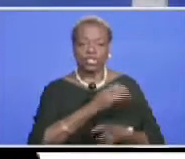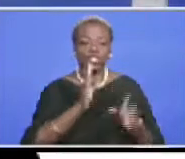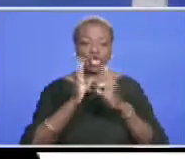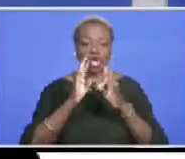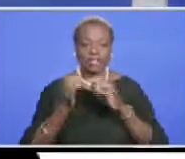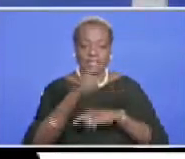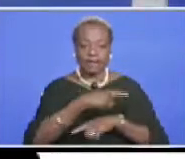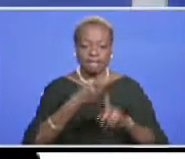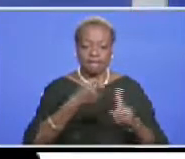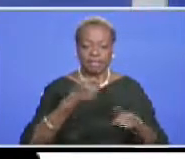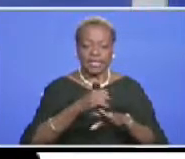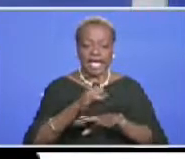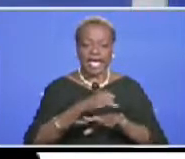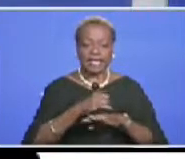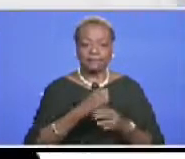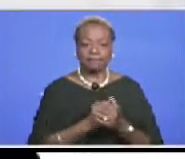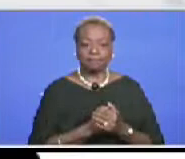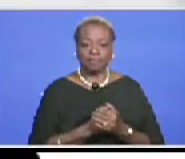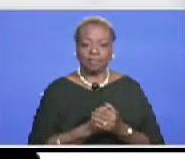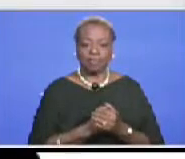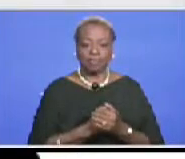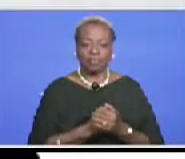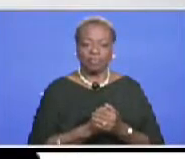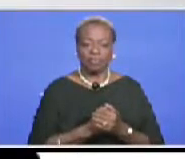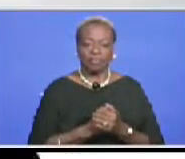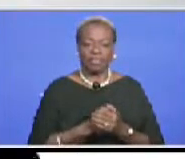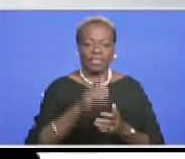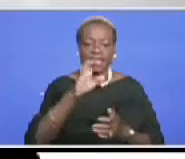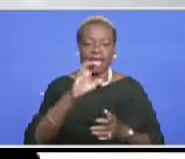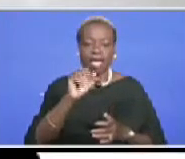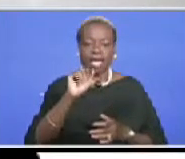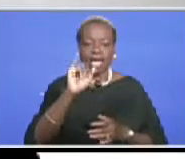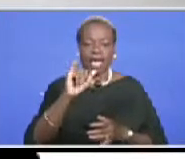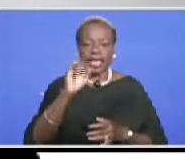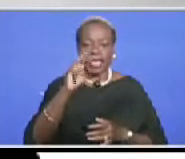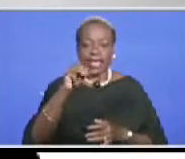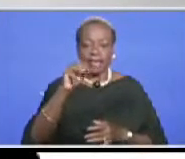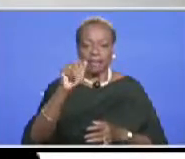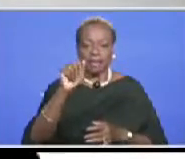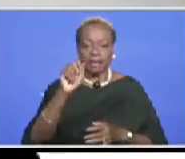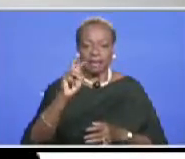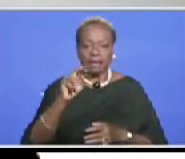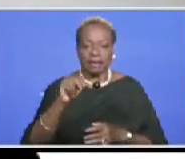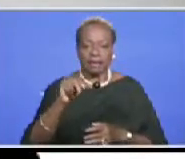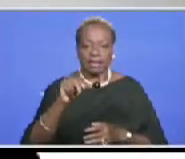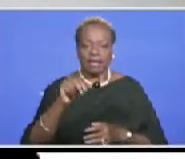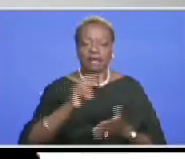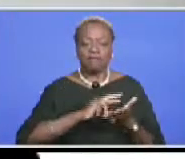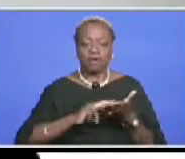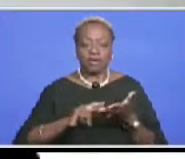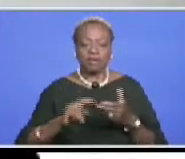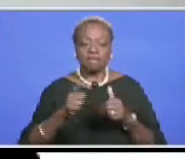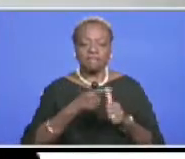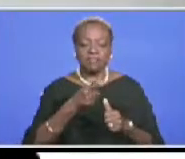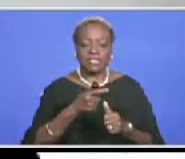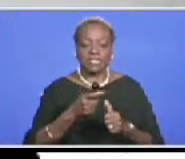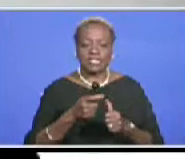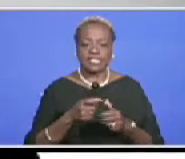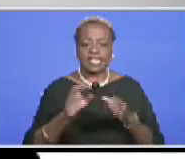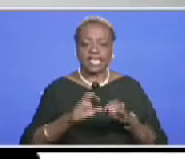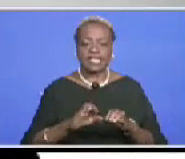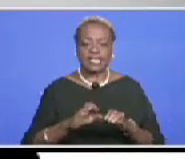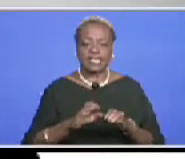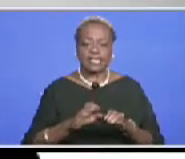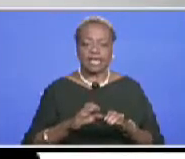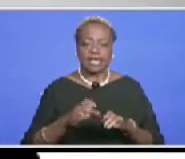island. Cayman has recorded its first positive case of the COVID-19 virus. It came in the form